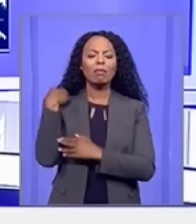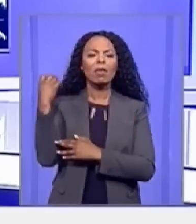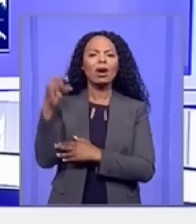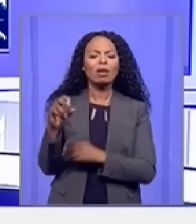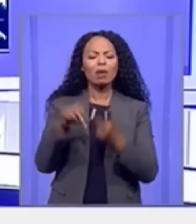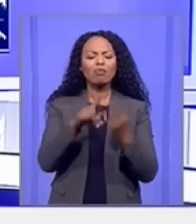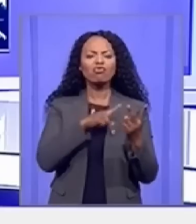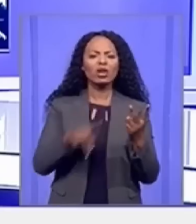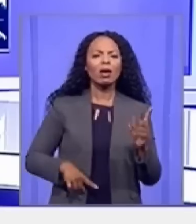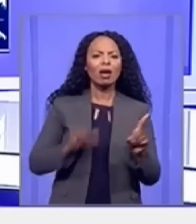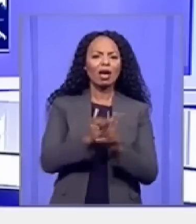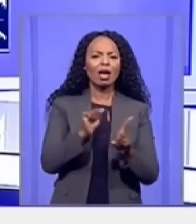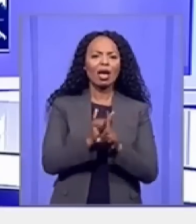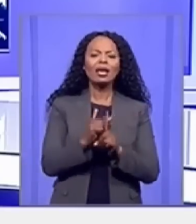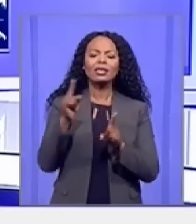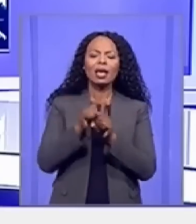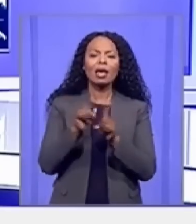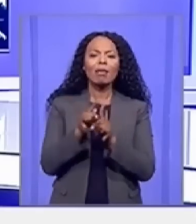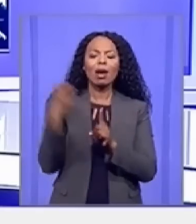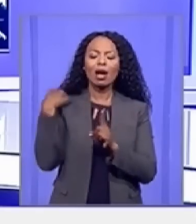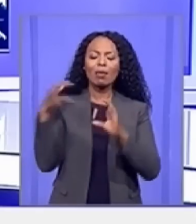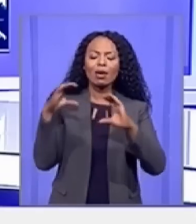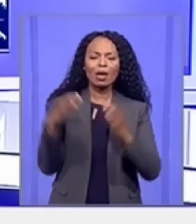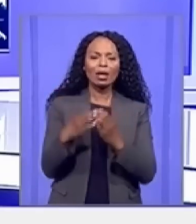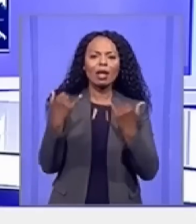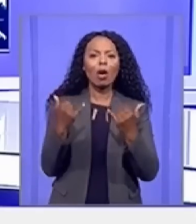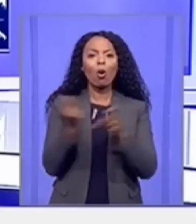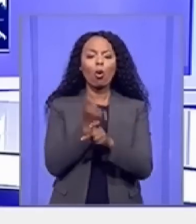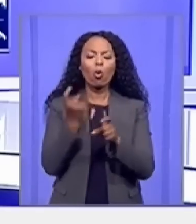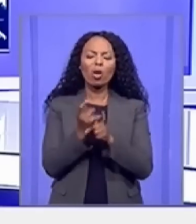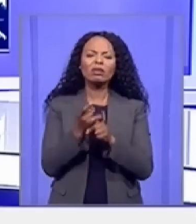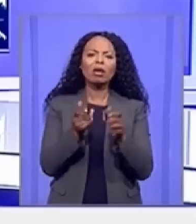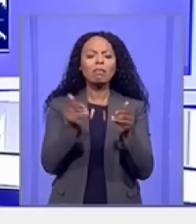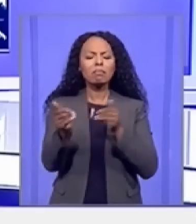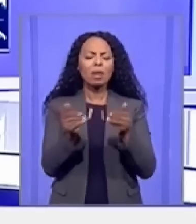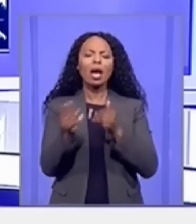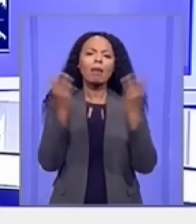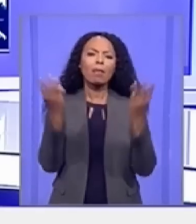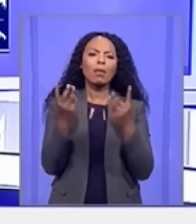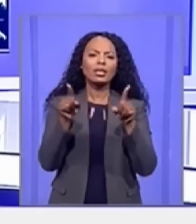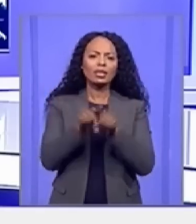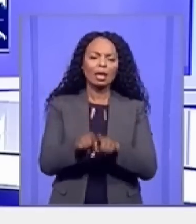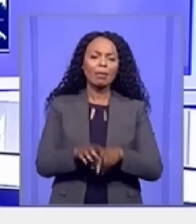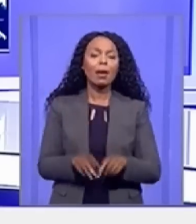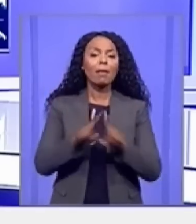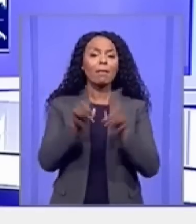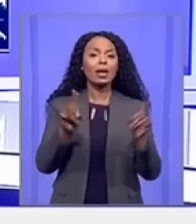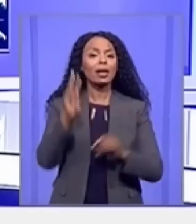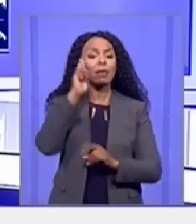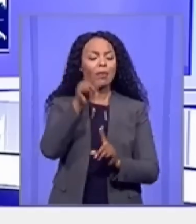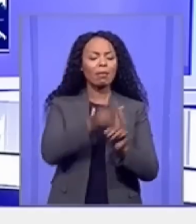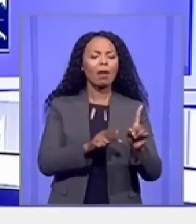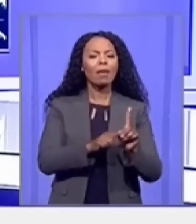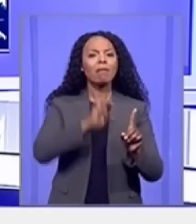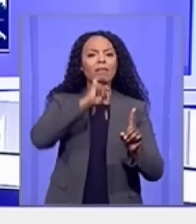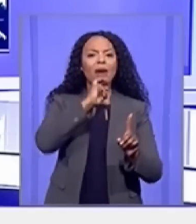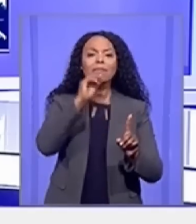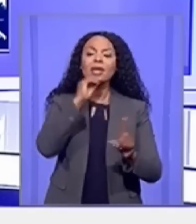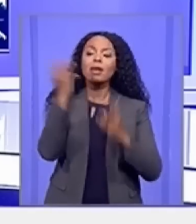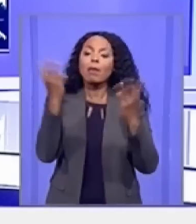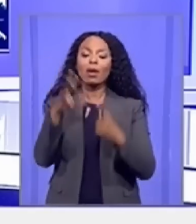le cabinet ya hae e tsamaisang setjhaba empa re hopola hore morena setjhabeng ha kgethwa ke